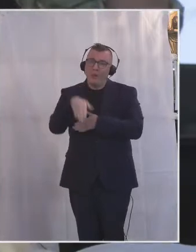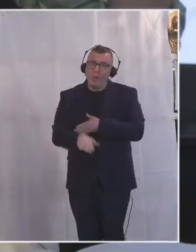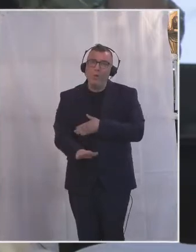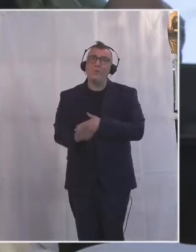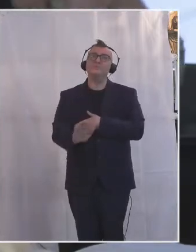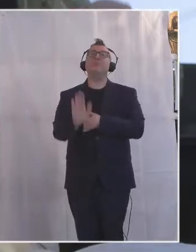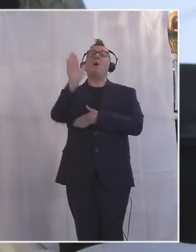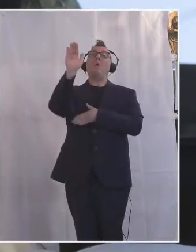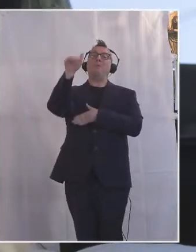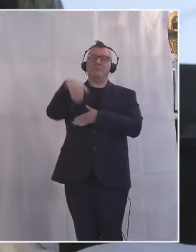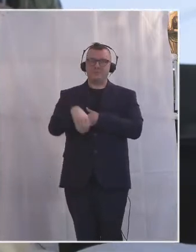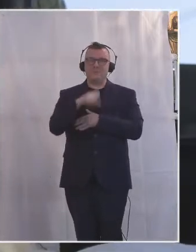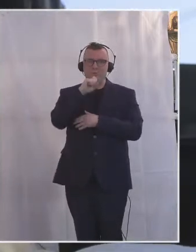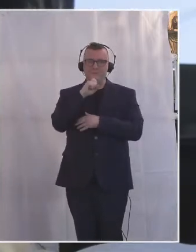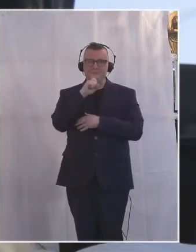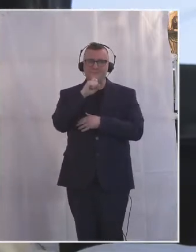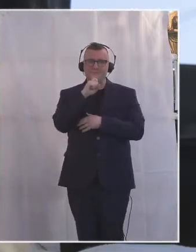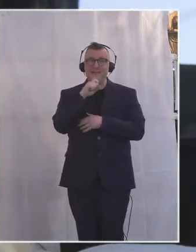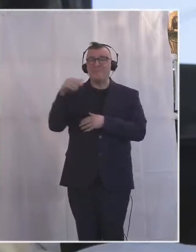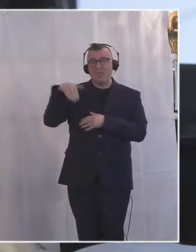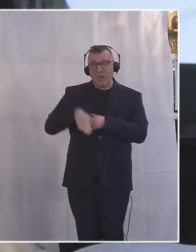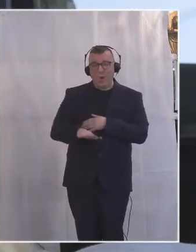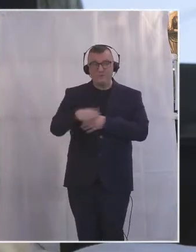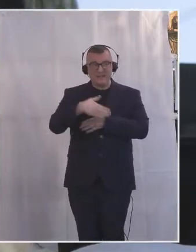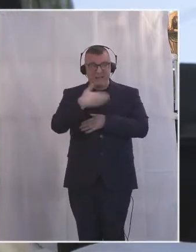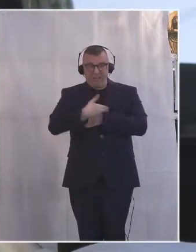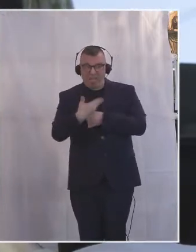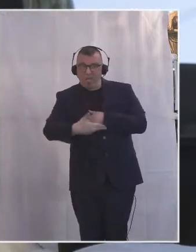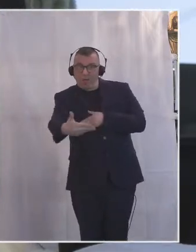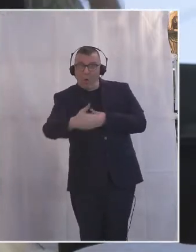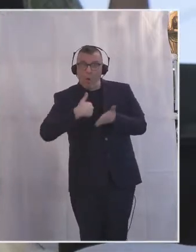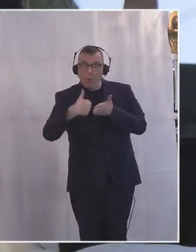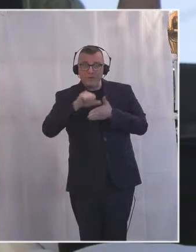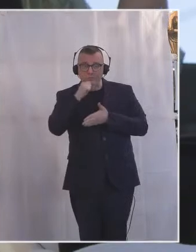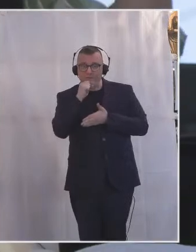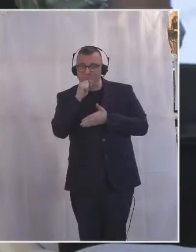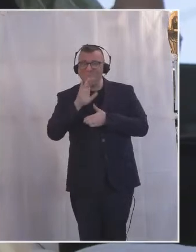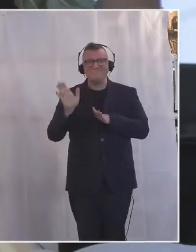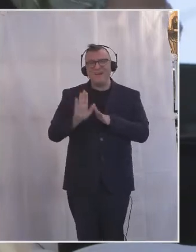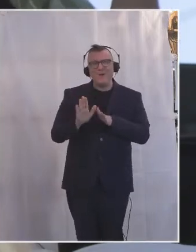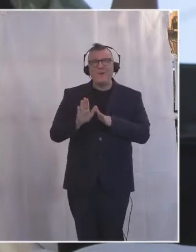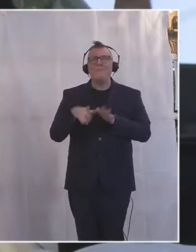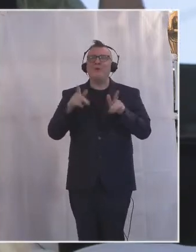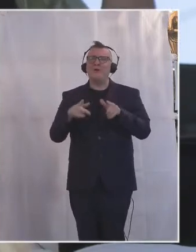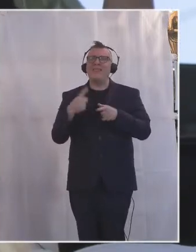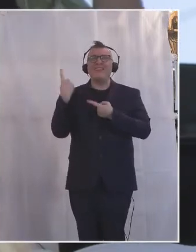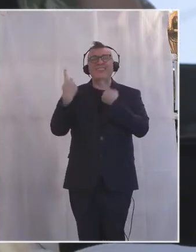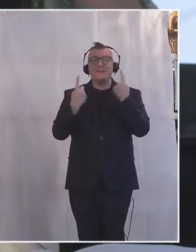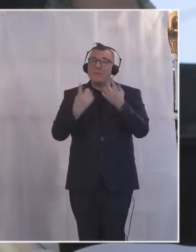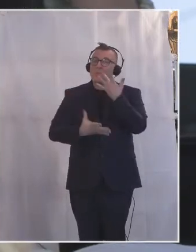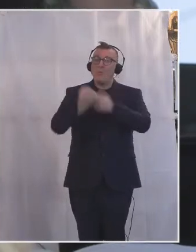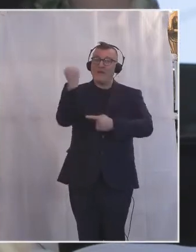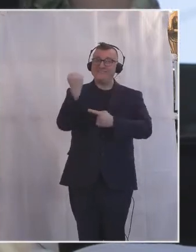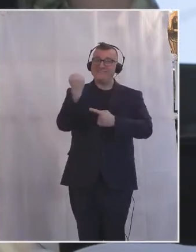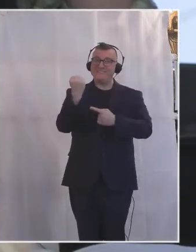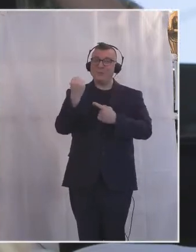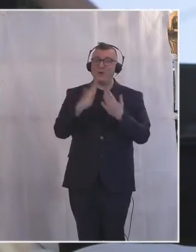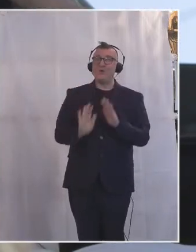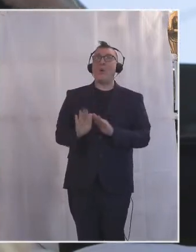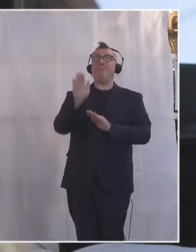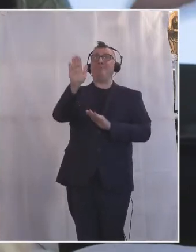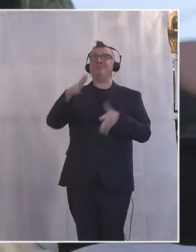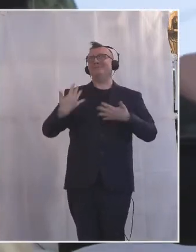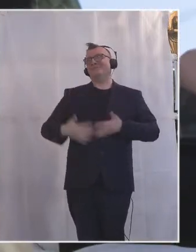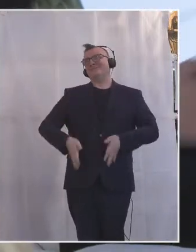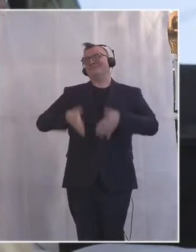be guaranteed highs. The lows won't last forever, the fall won't last forever, but enjoy the wins, enjoy the highs,